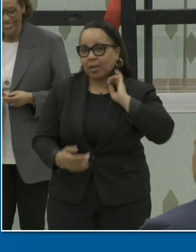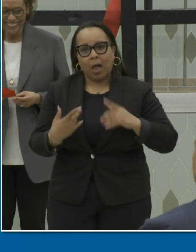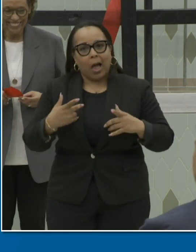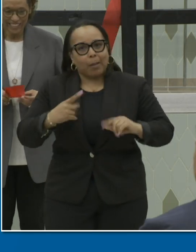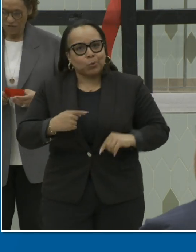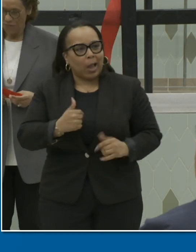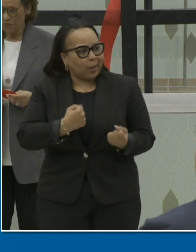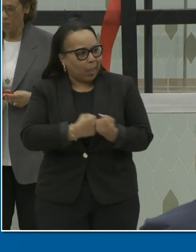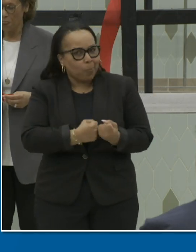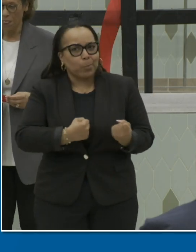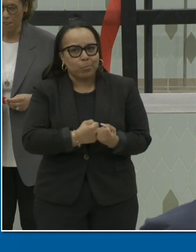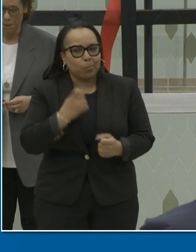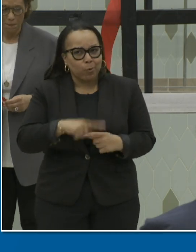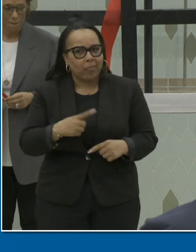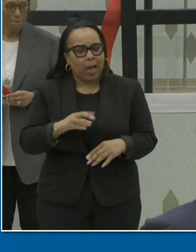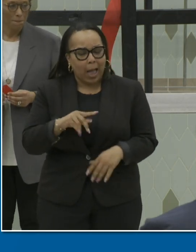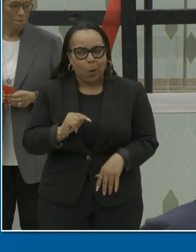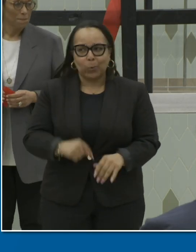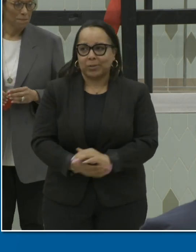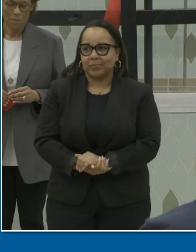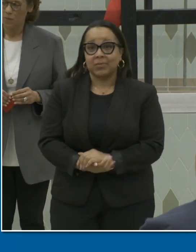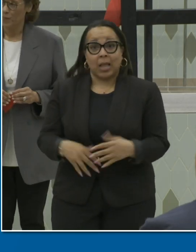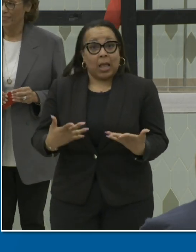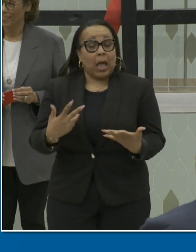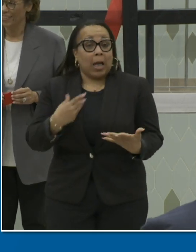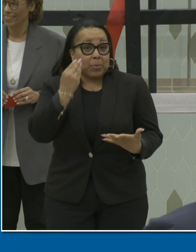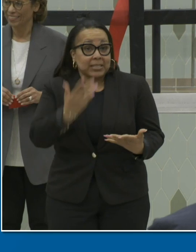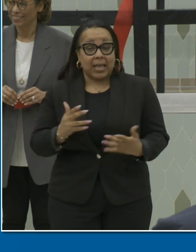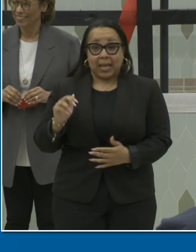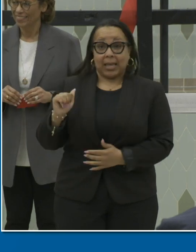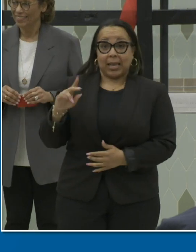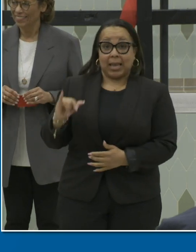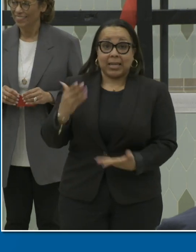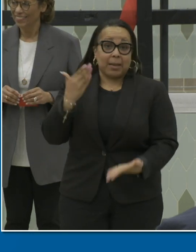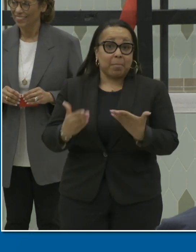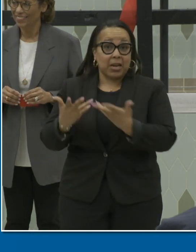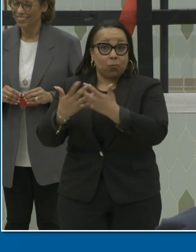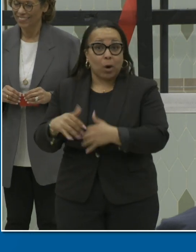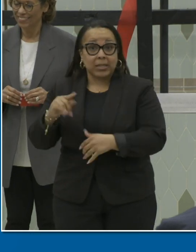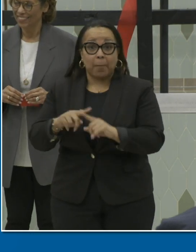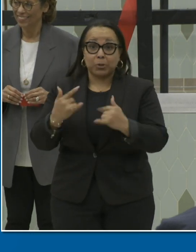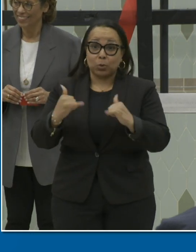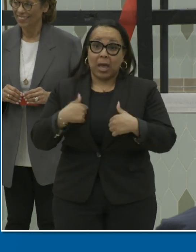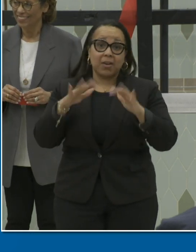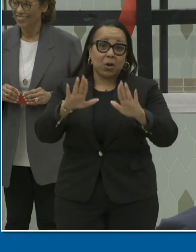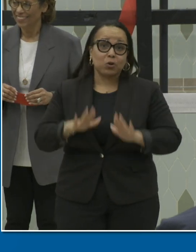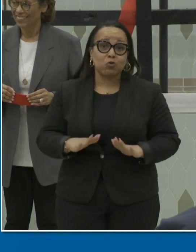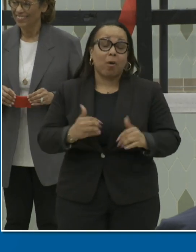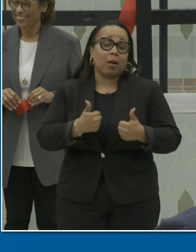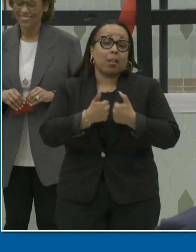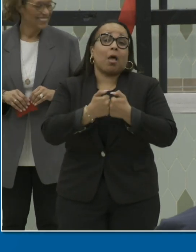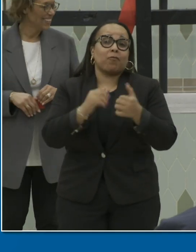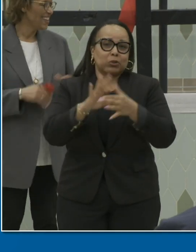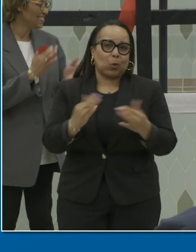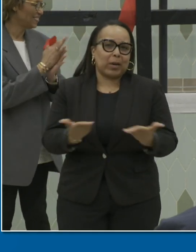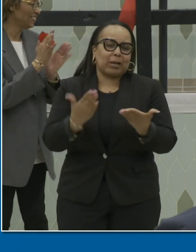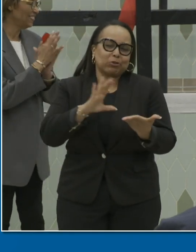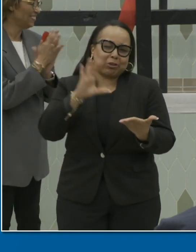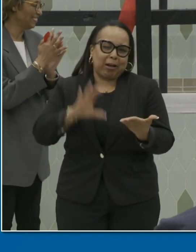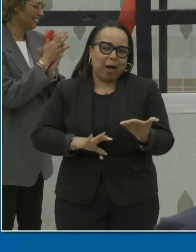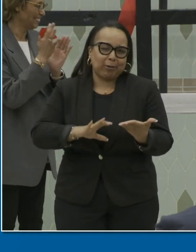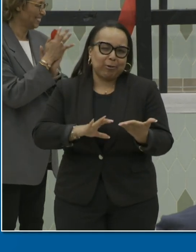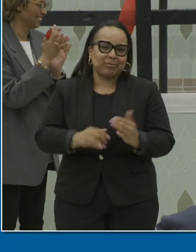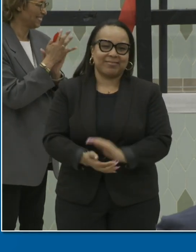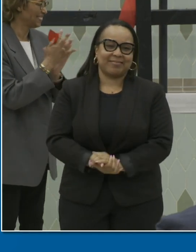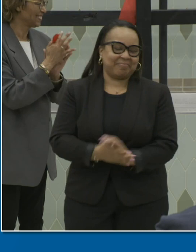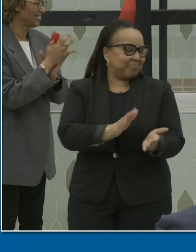Trying to help the brother out here. And listen, let me just say, Andy, it may not have worked out, but you still have a great love story here in Chicago.